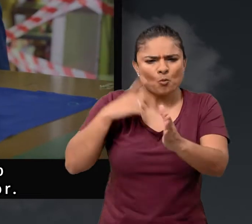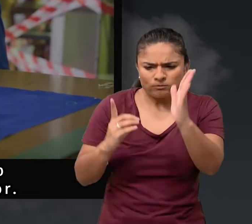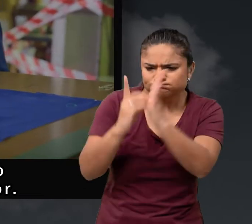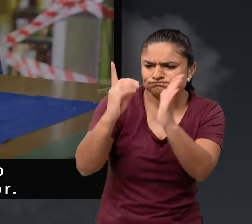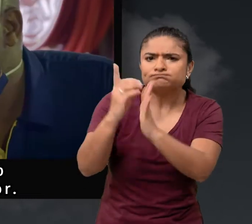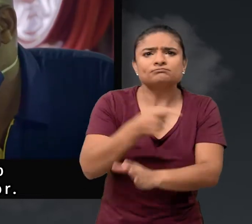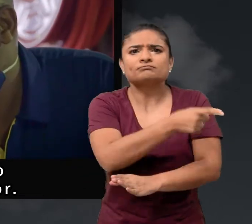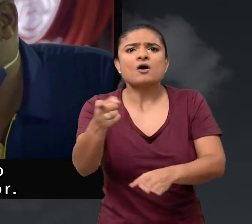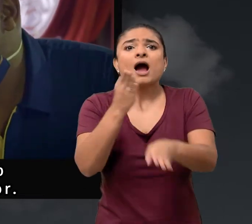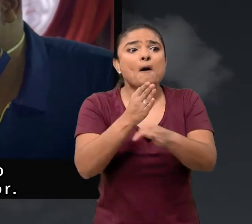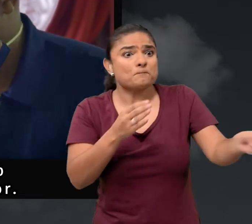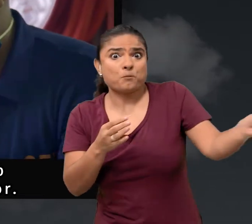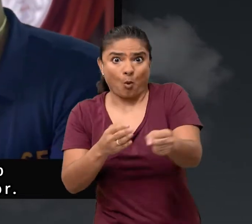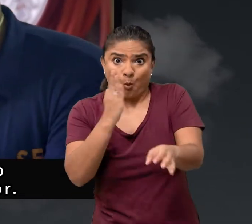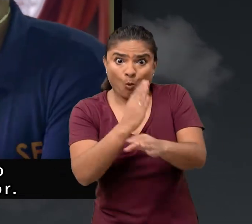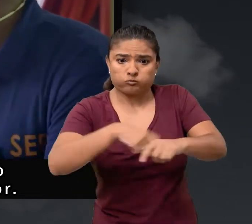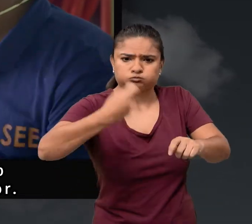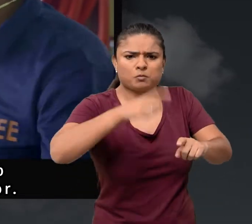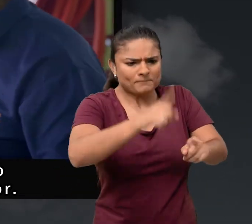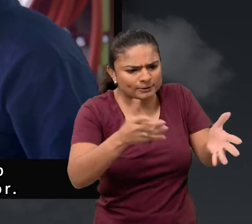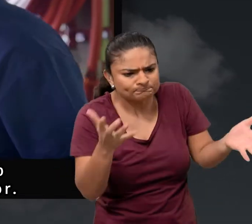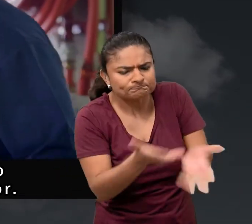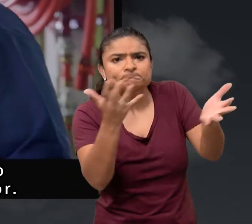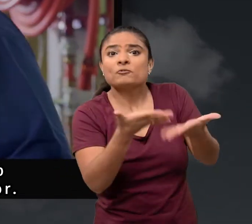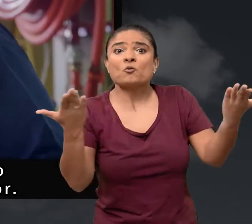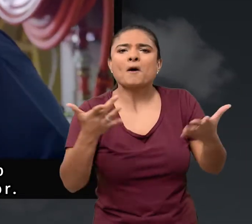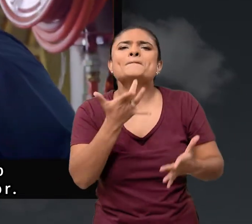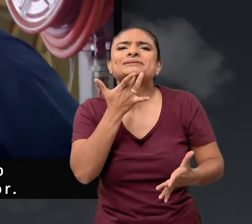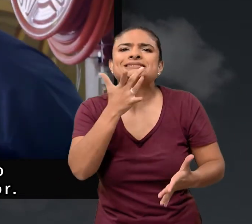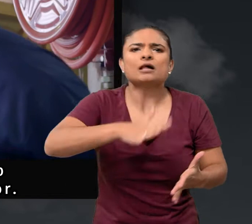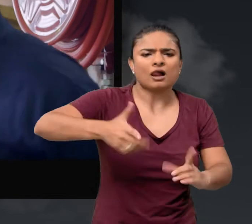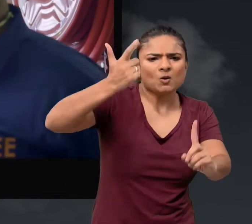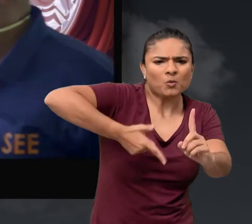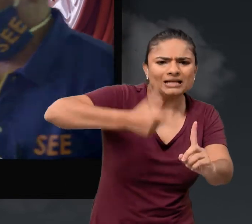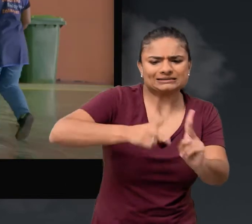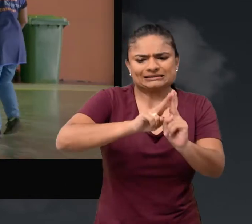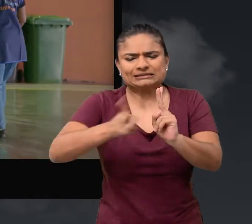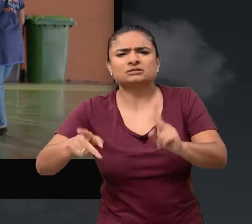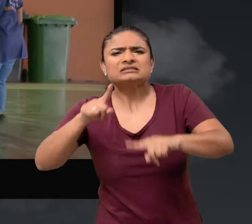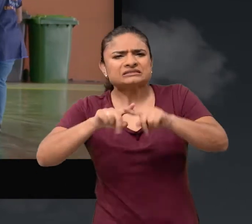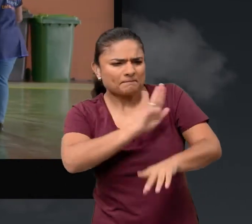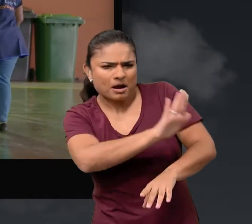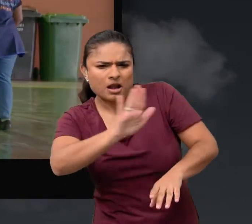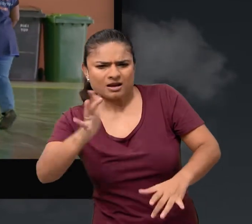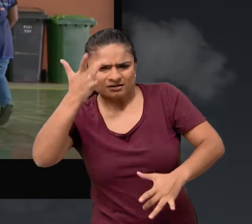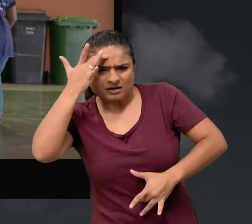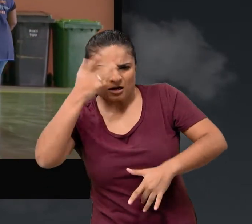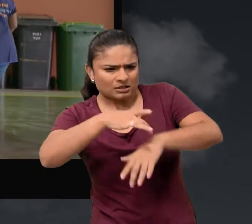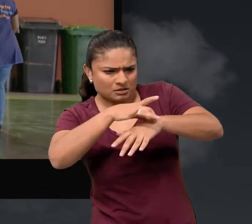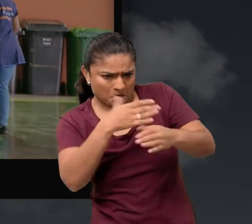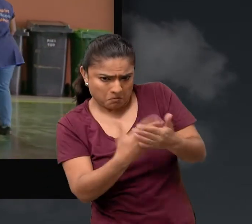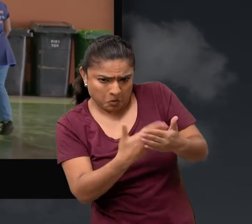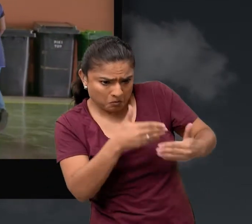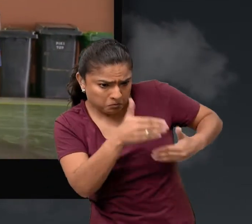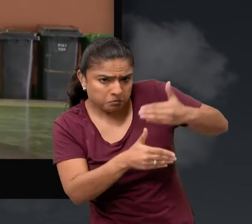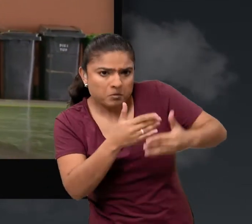further develop our employees within the metal sector, and depending on their medical condition